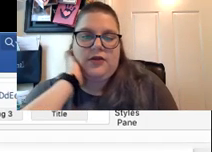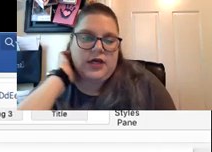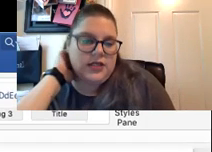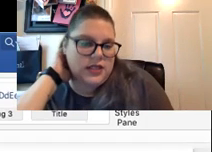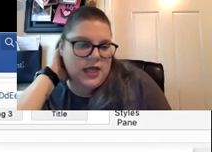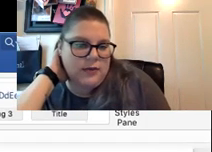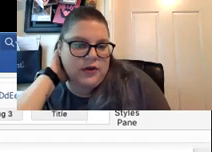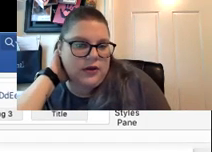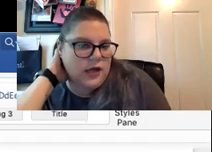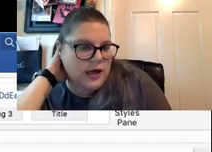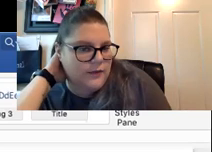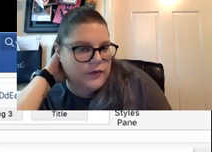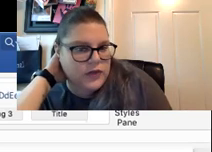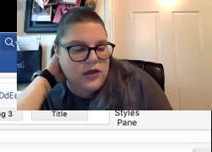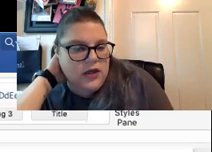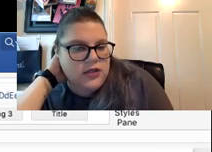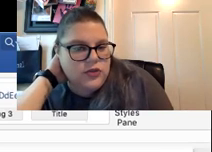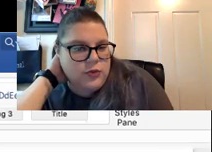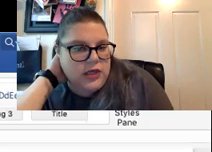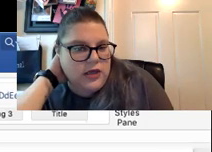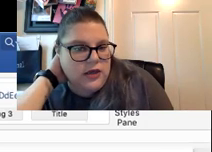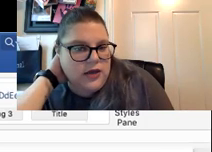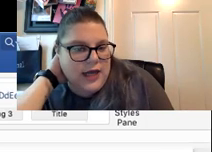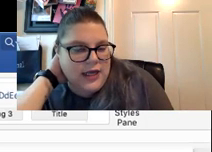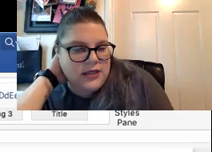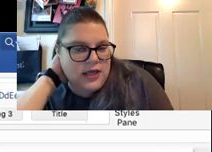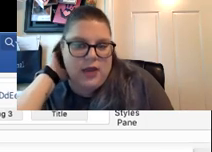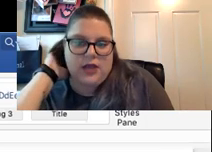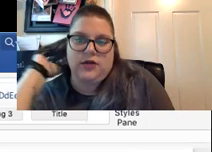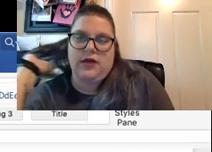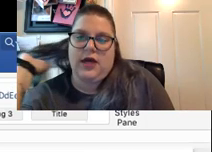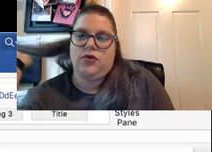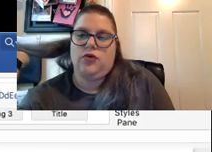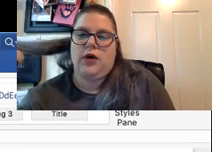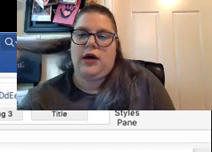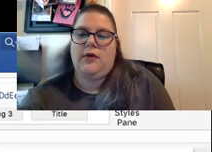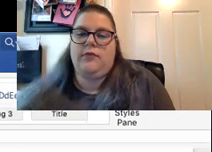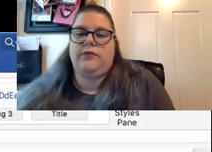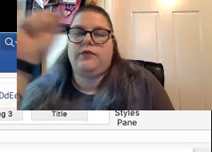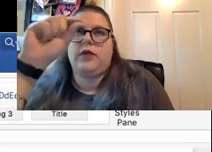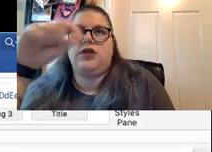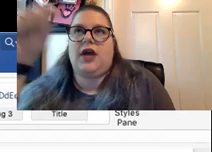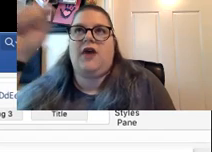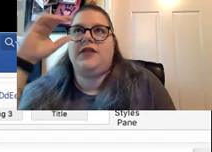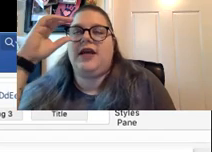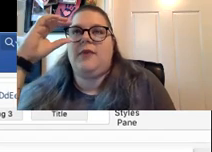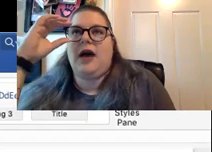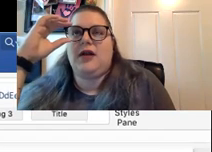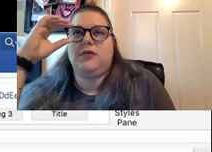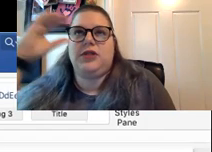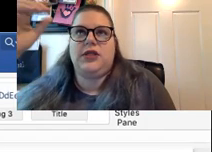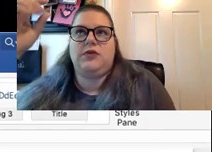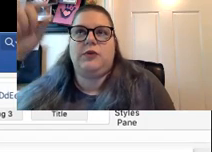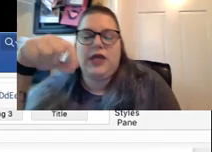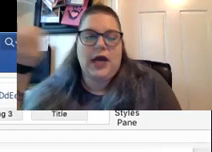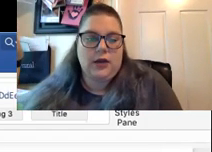format the table to be headings and make sure that you check off the second box,